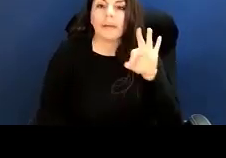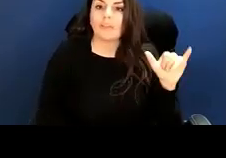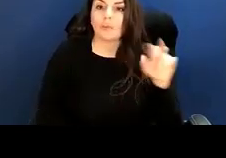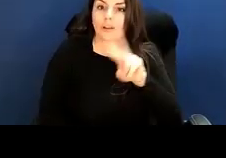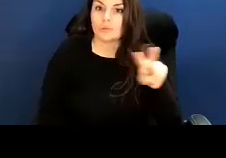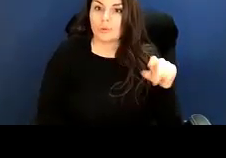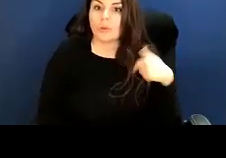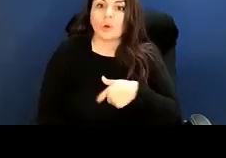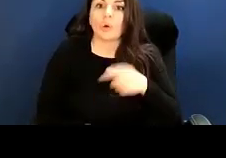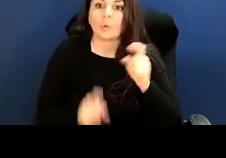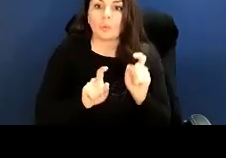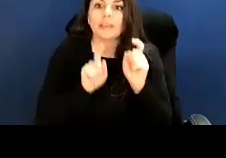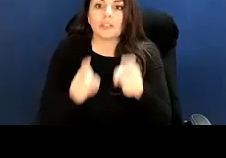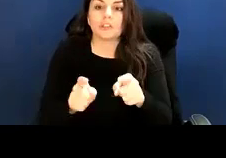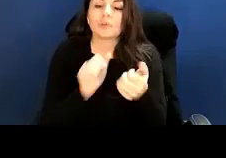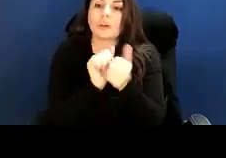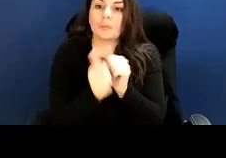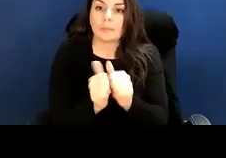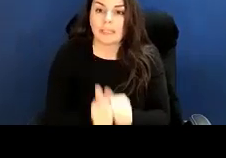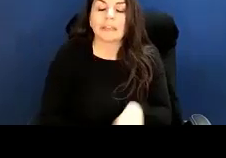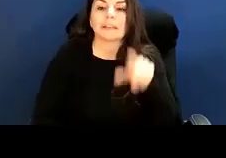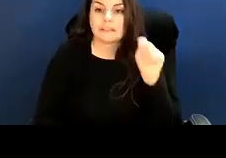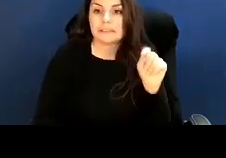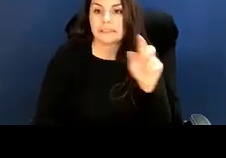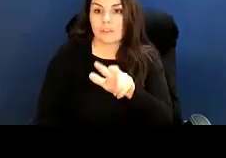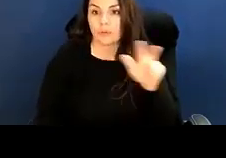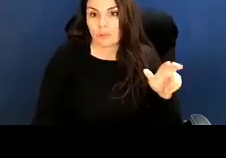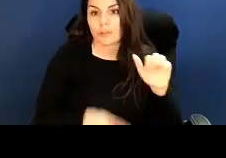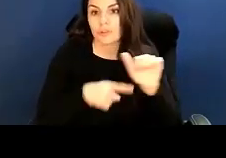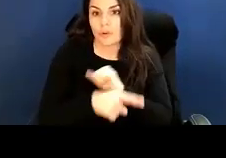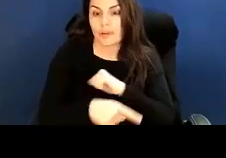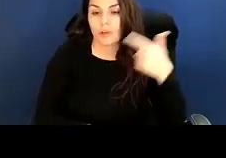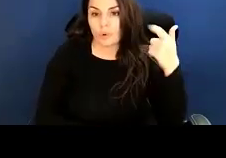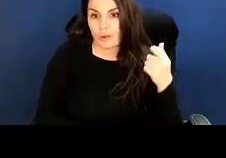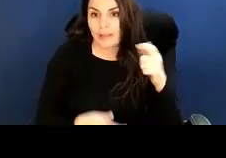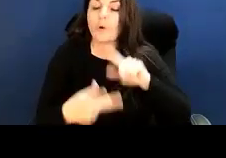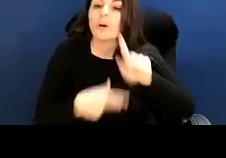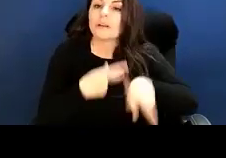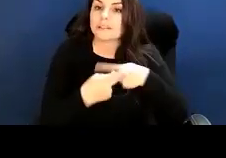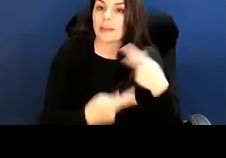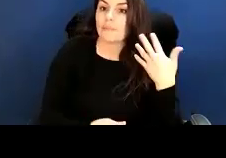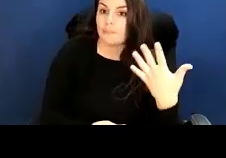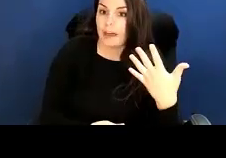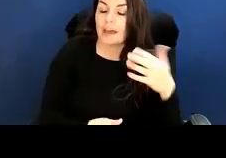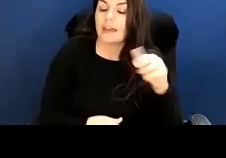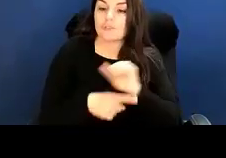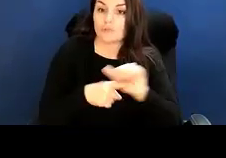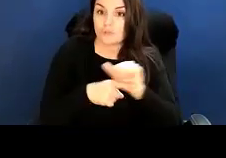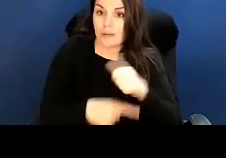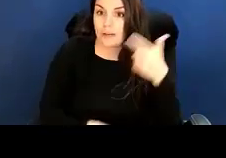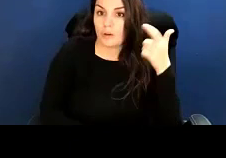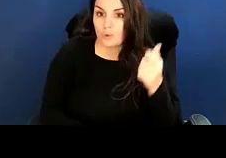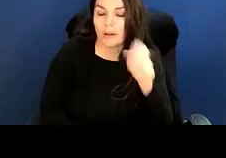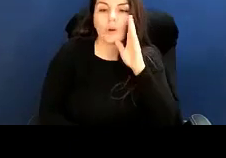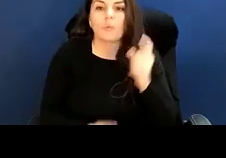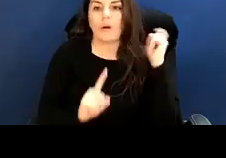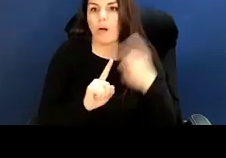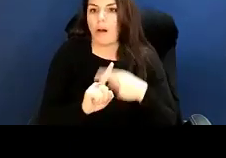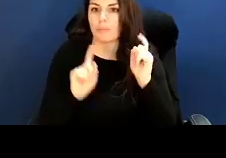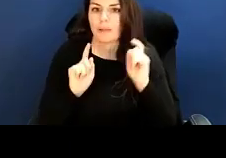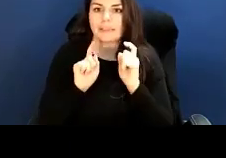announcements because they have a link to FAQs, and the FAQs are phenomenal. So for fellowships,